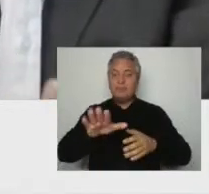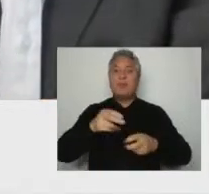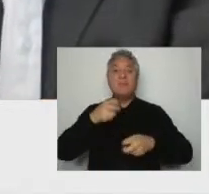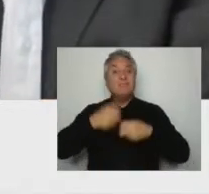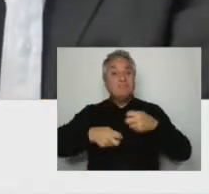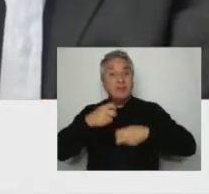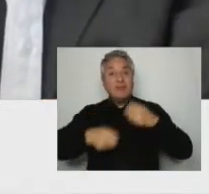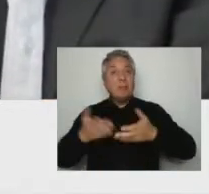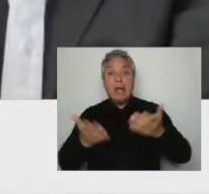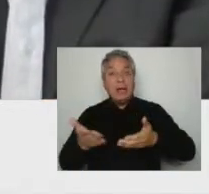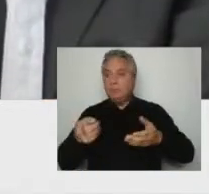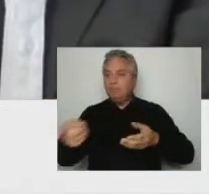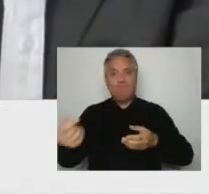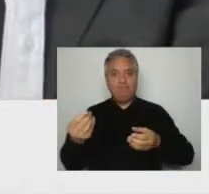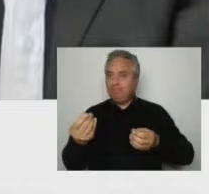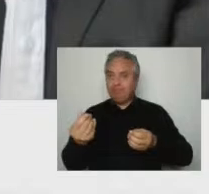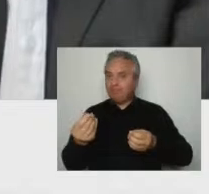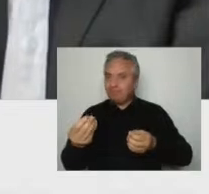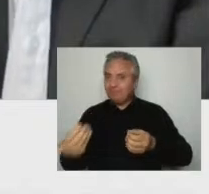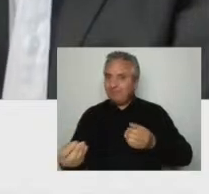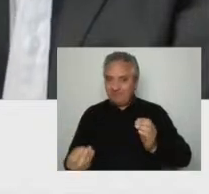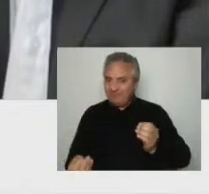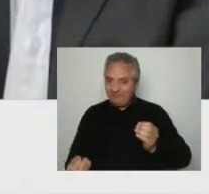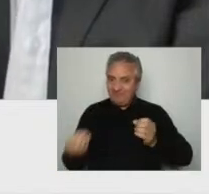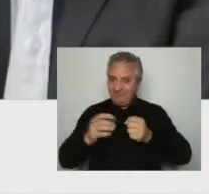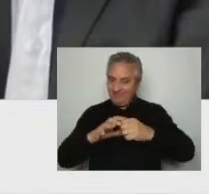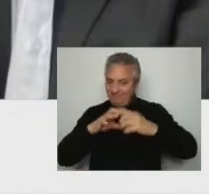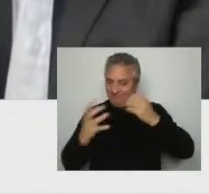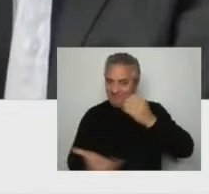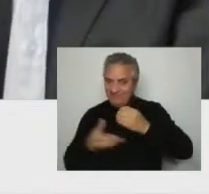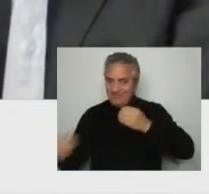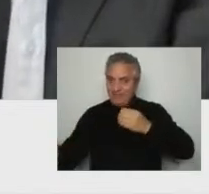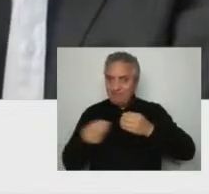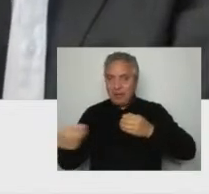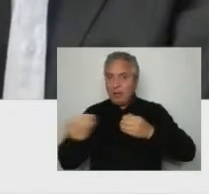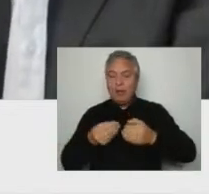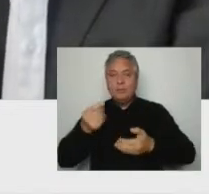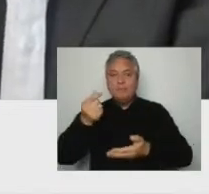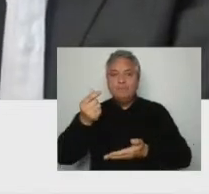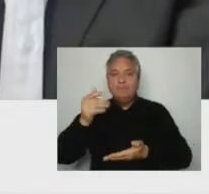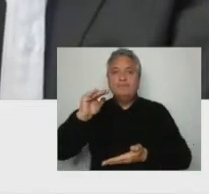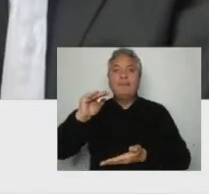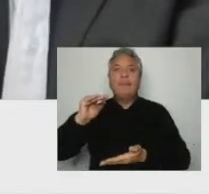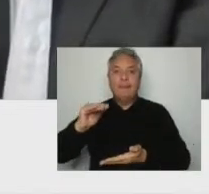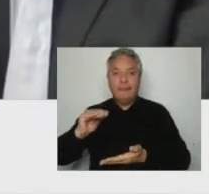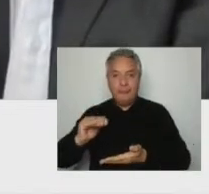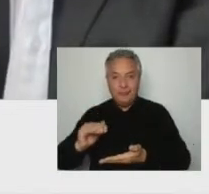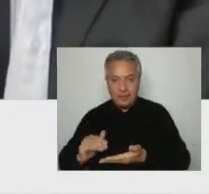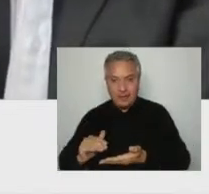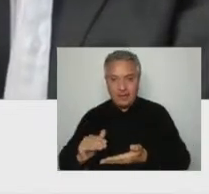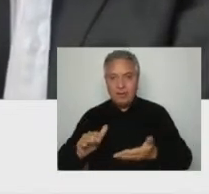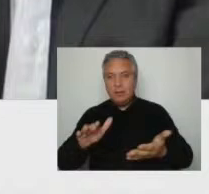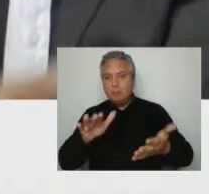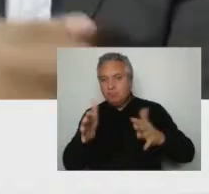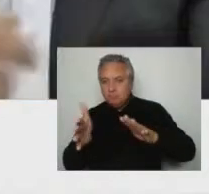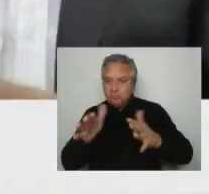the problem is that these individuals do not contribute a great deal to the system. The contribution rate is quite